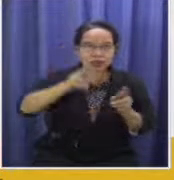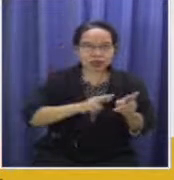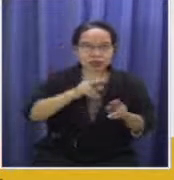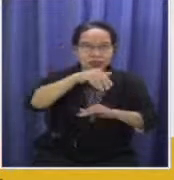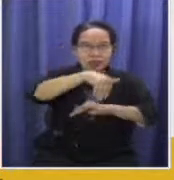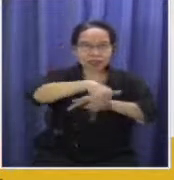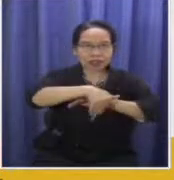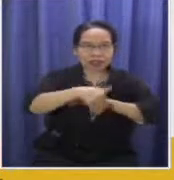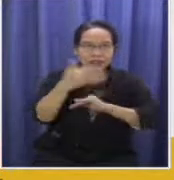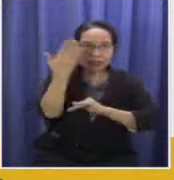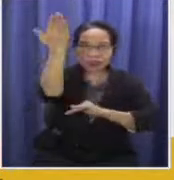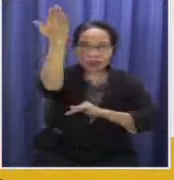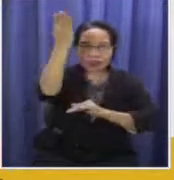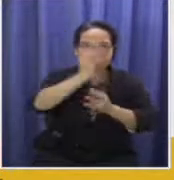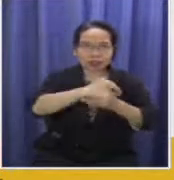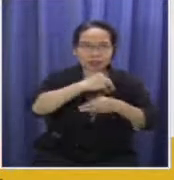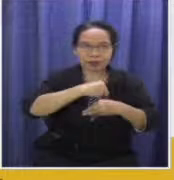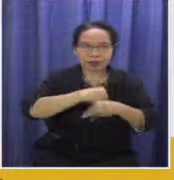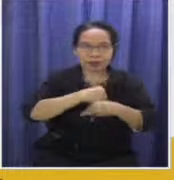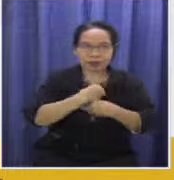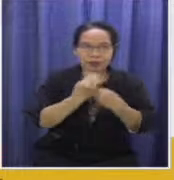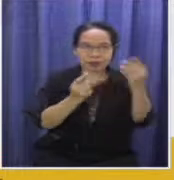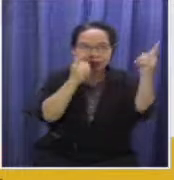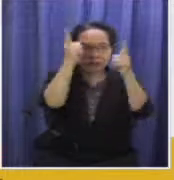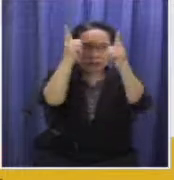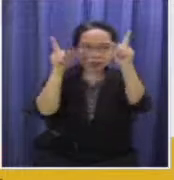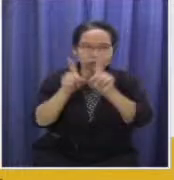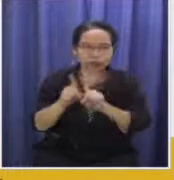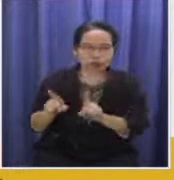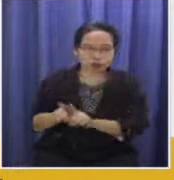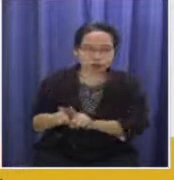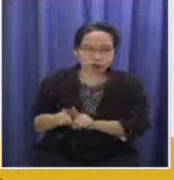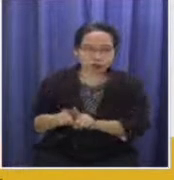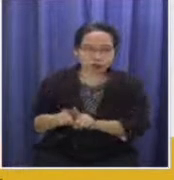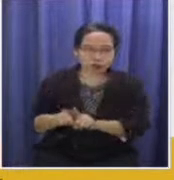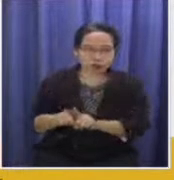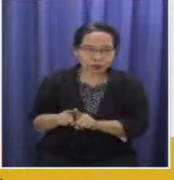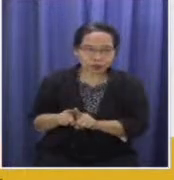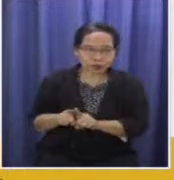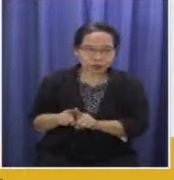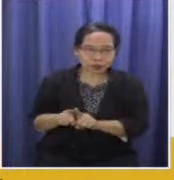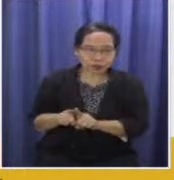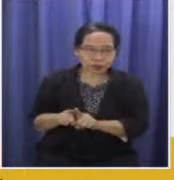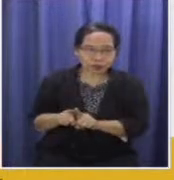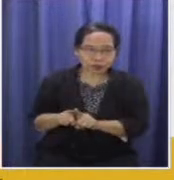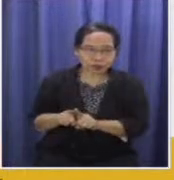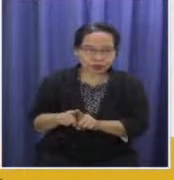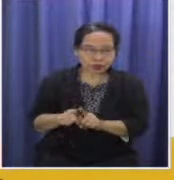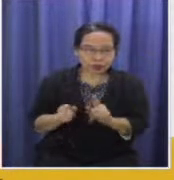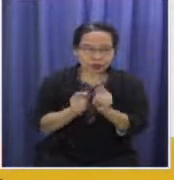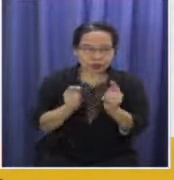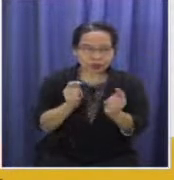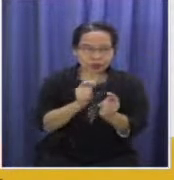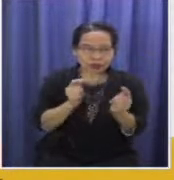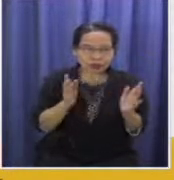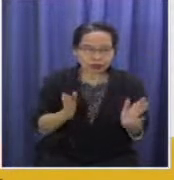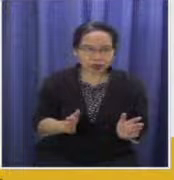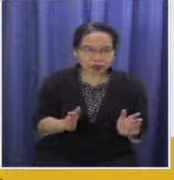rule the night. He made the stars also. the translators